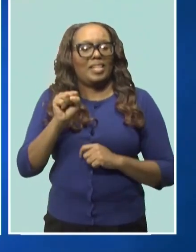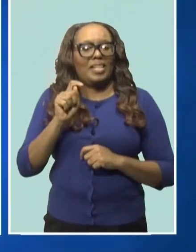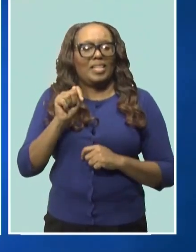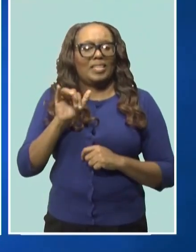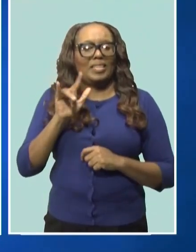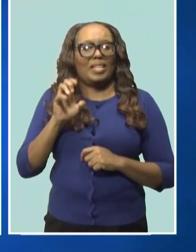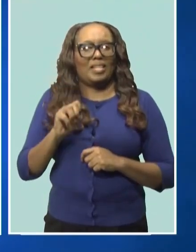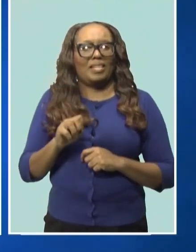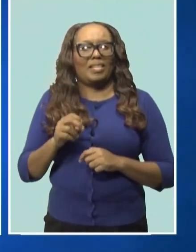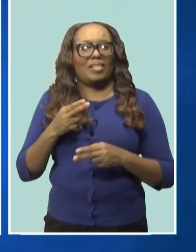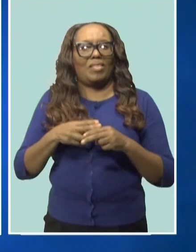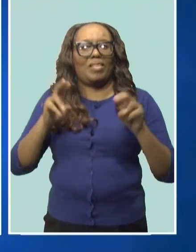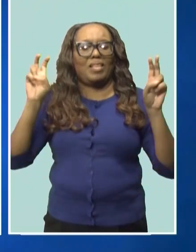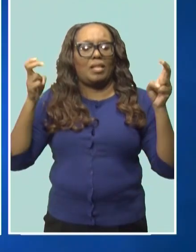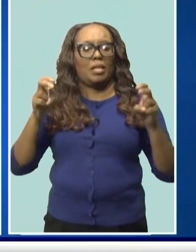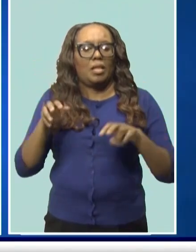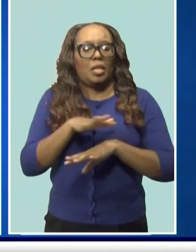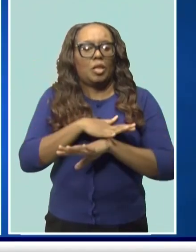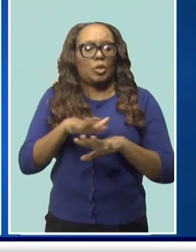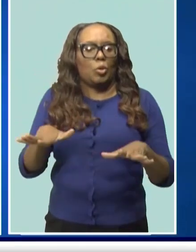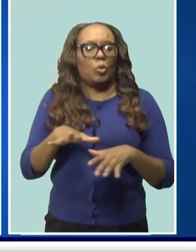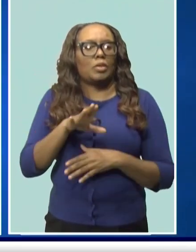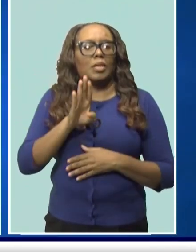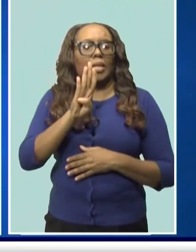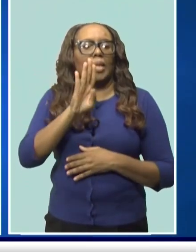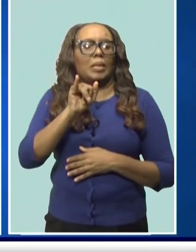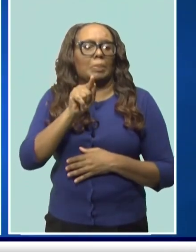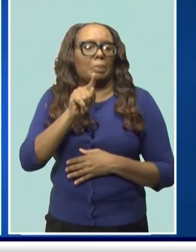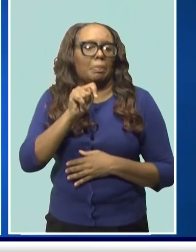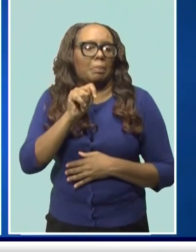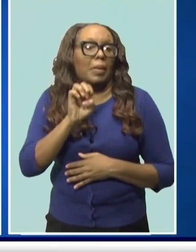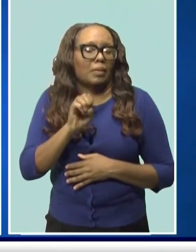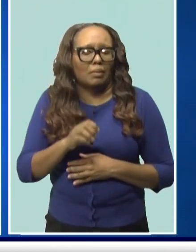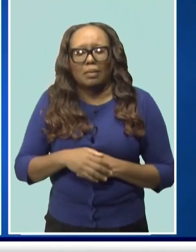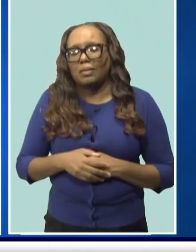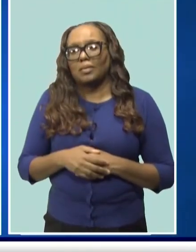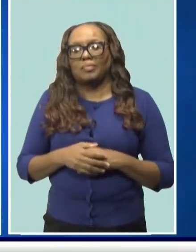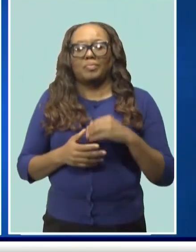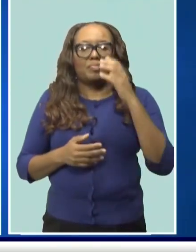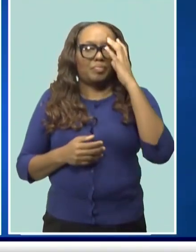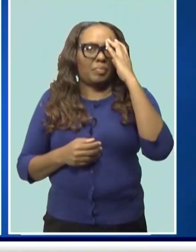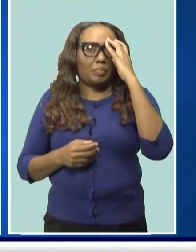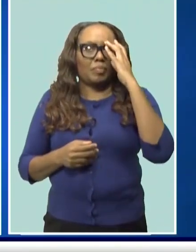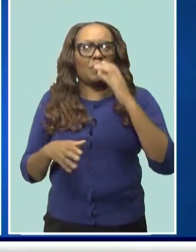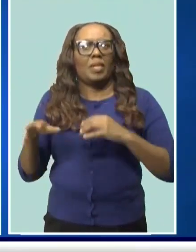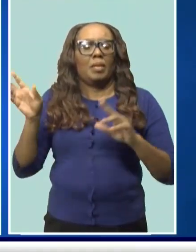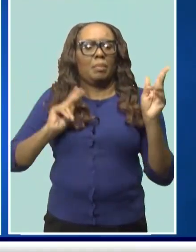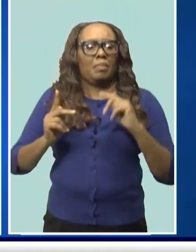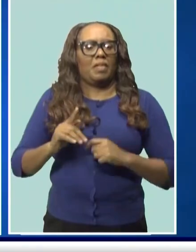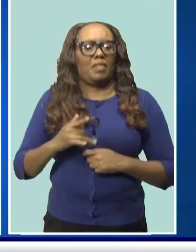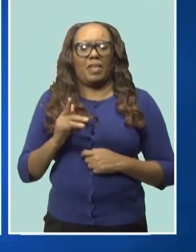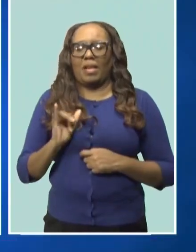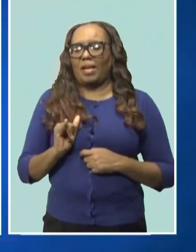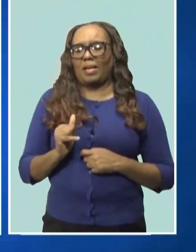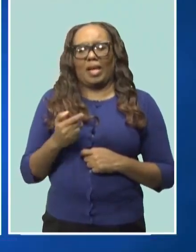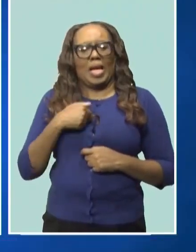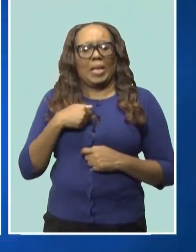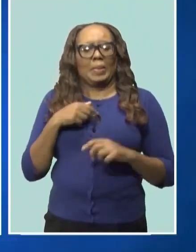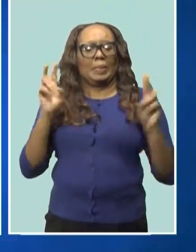about me getting out of the box this year because a lot of people say I keep in the safe